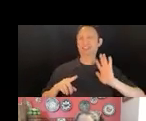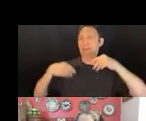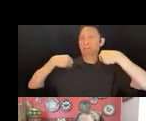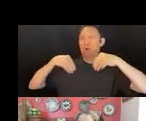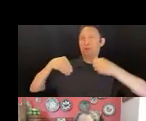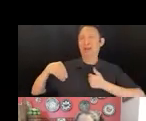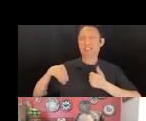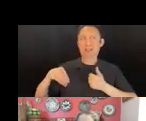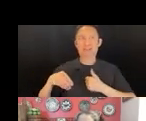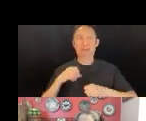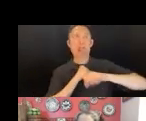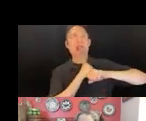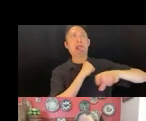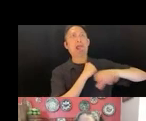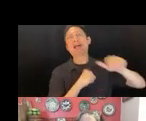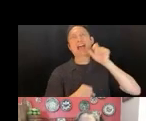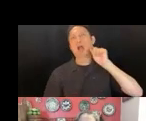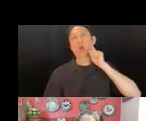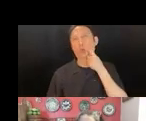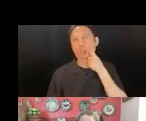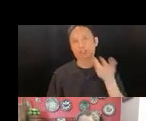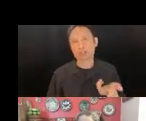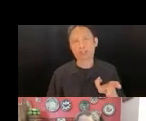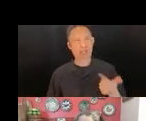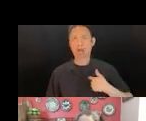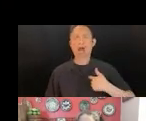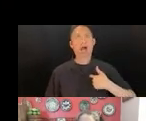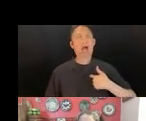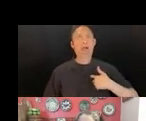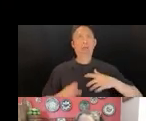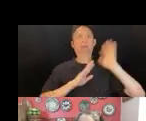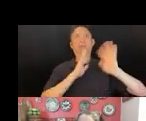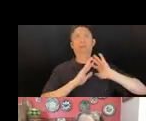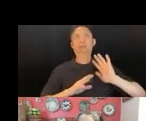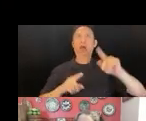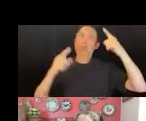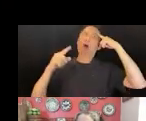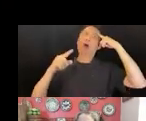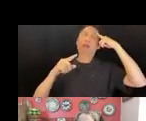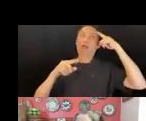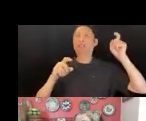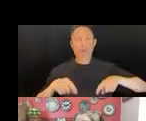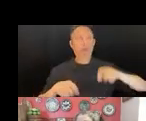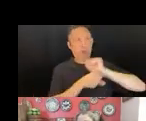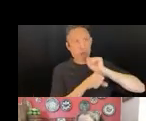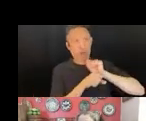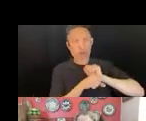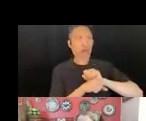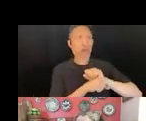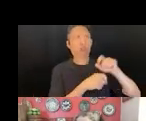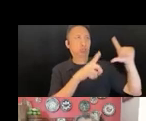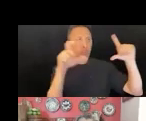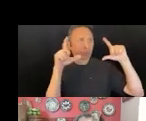really should be just in the studio doing the work. And why would you have time or, drive to do